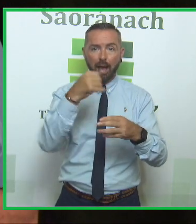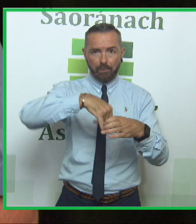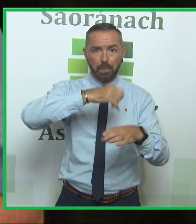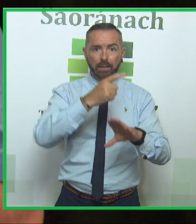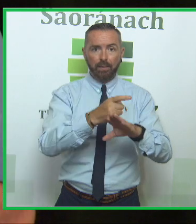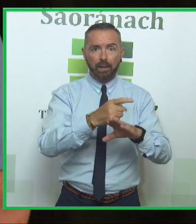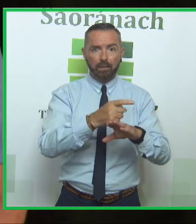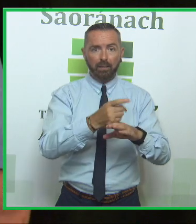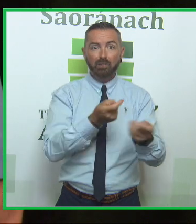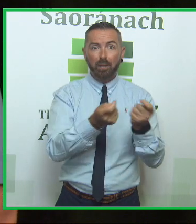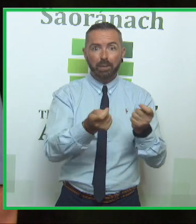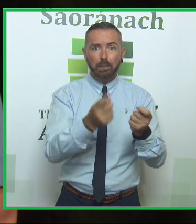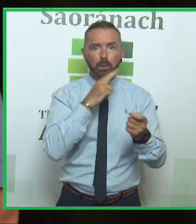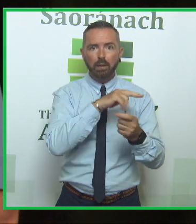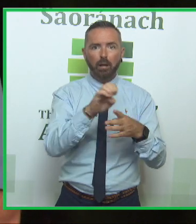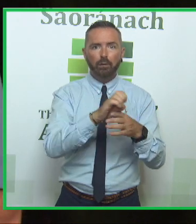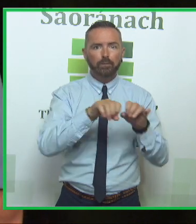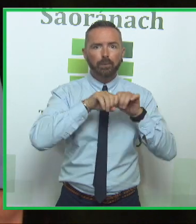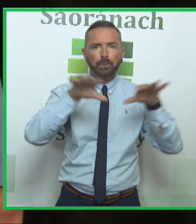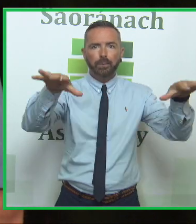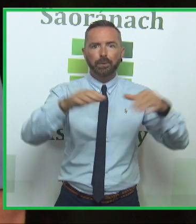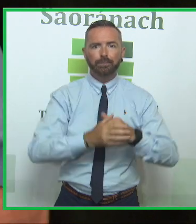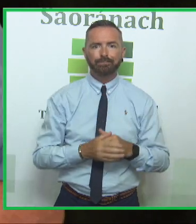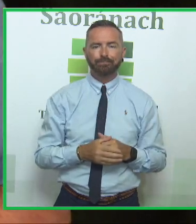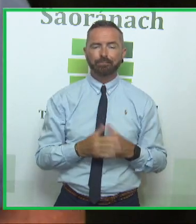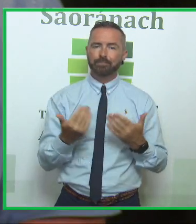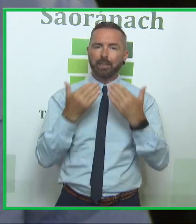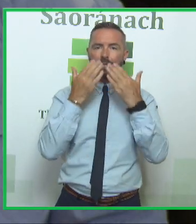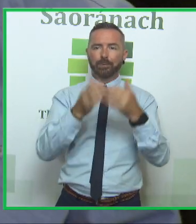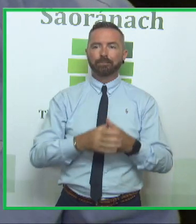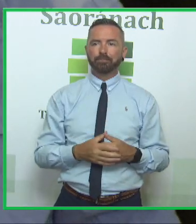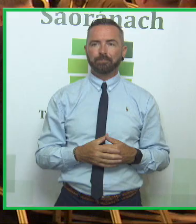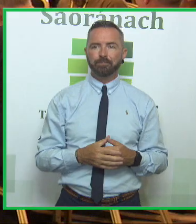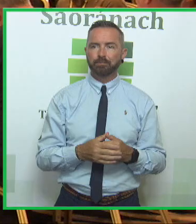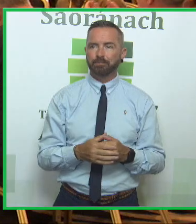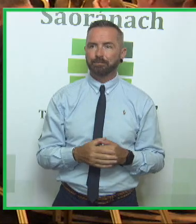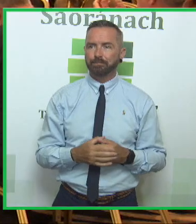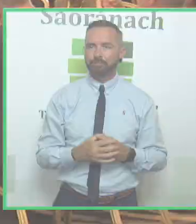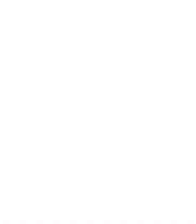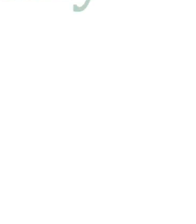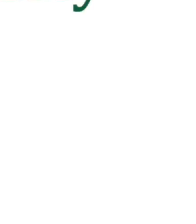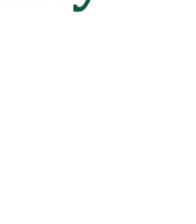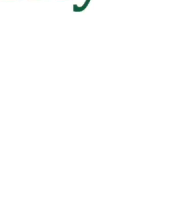that works. Okay. We don't have enough of it to give to all the patients equally. Thanks. Thank you, John. Thank you.